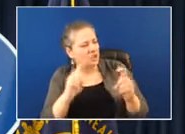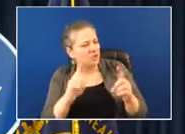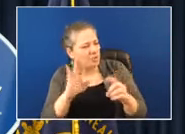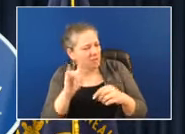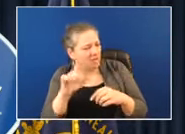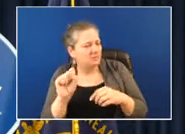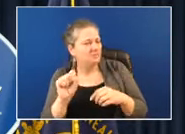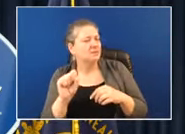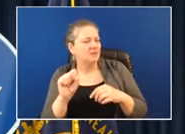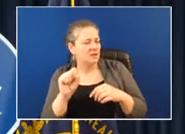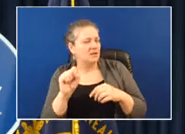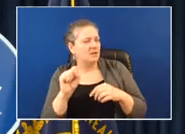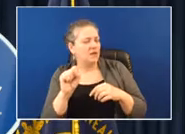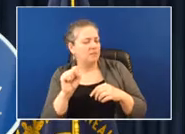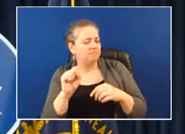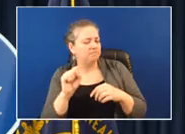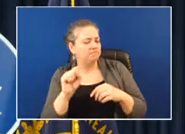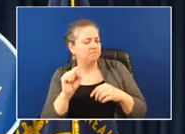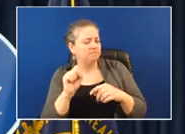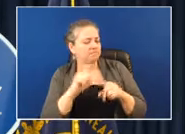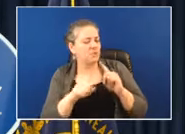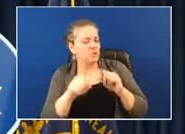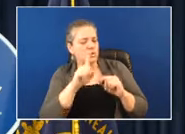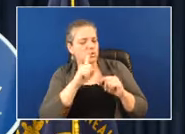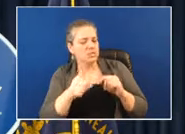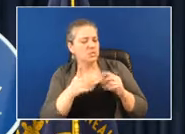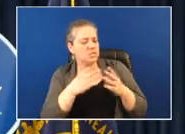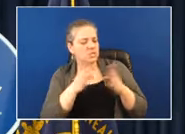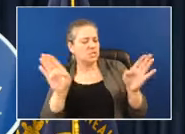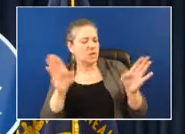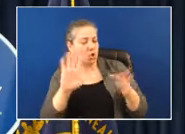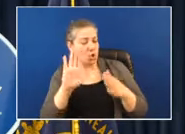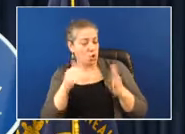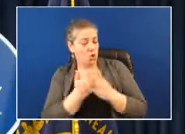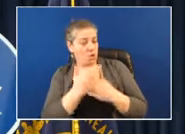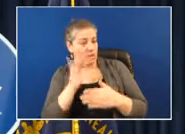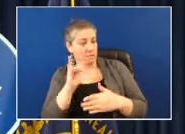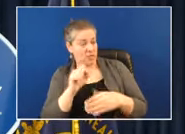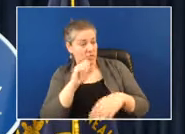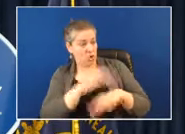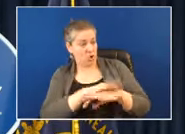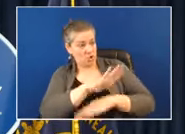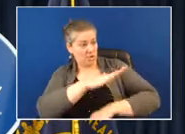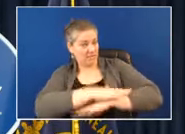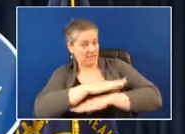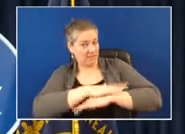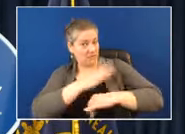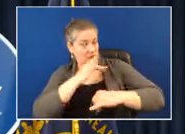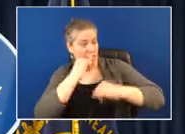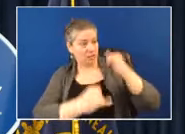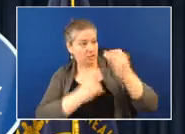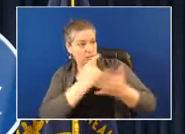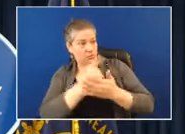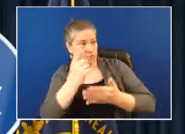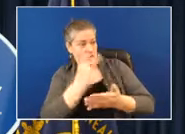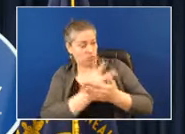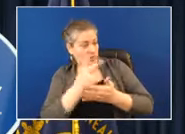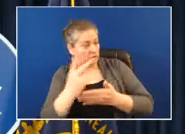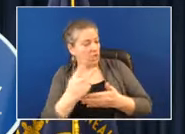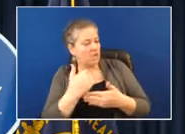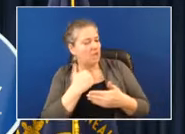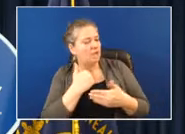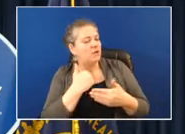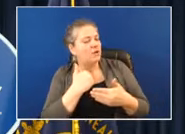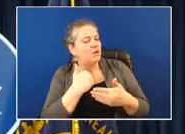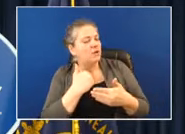but kind of in a broad sense, with all of the bills that have hit your desk over the last week or so, and including the budget too, which